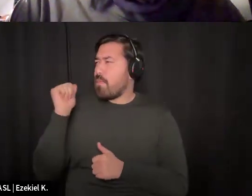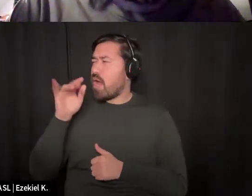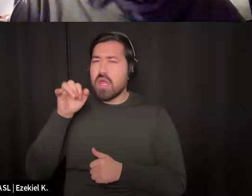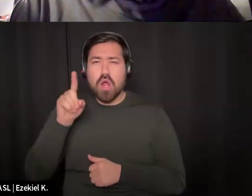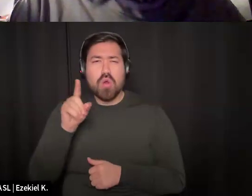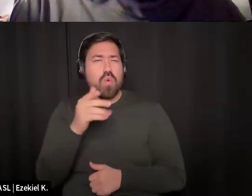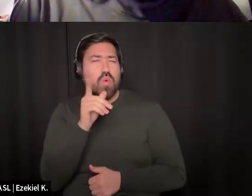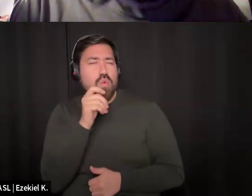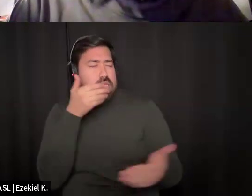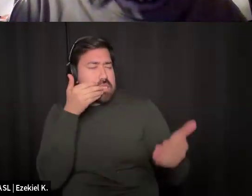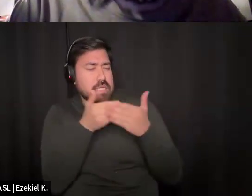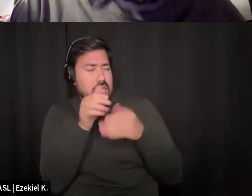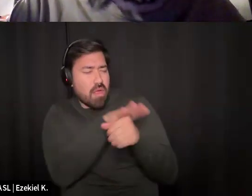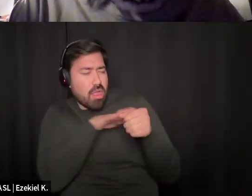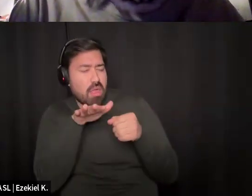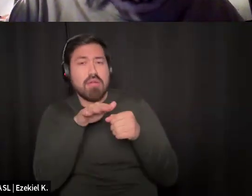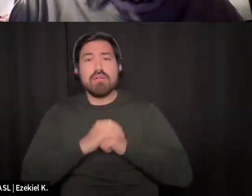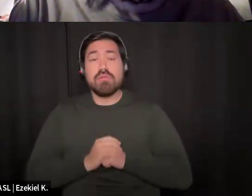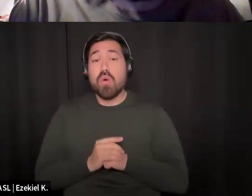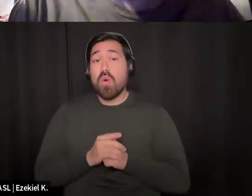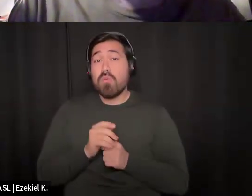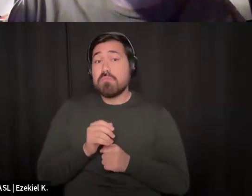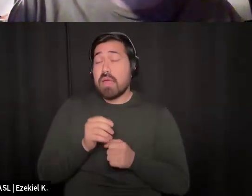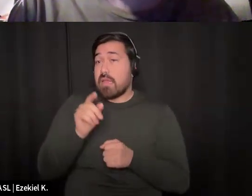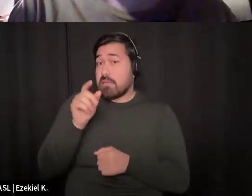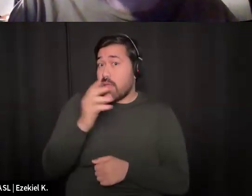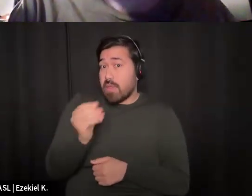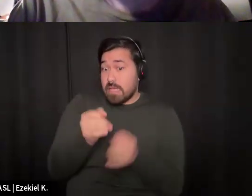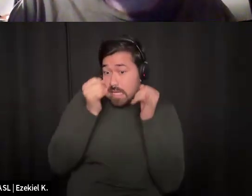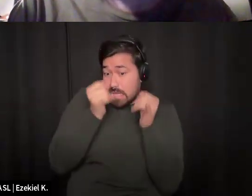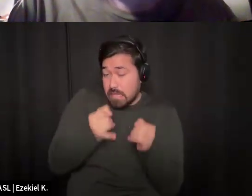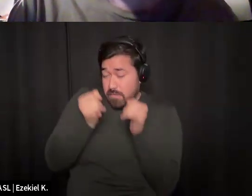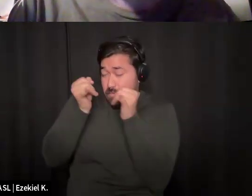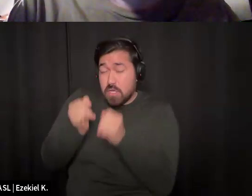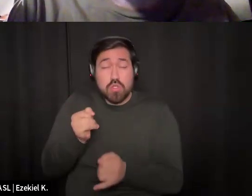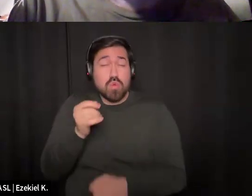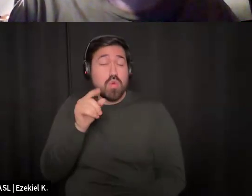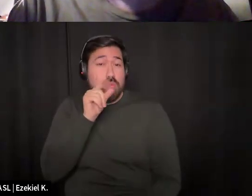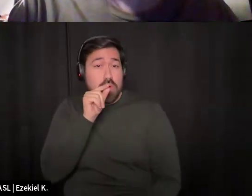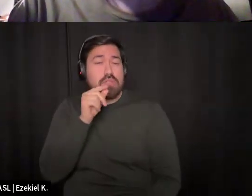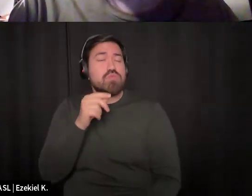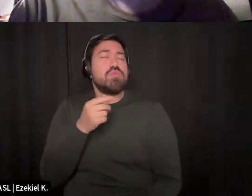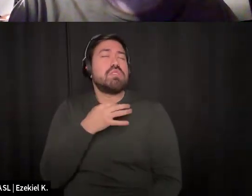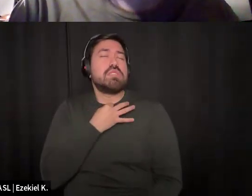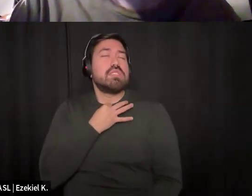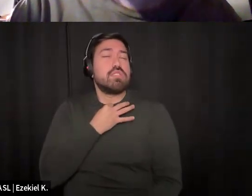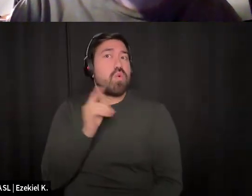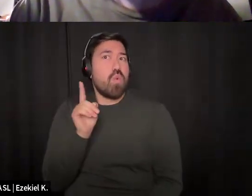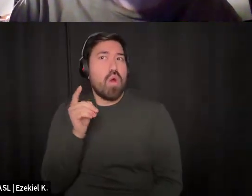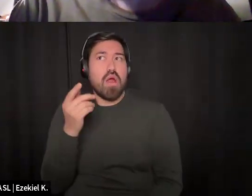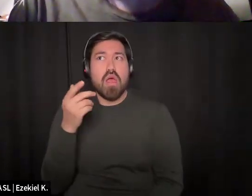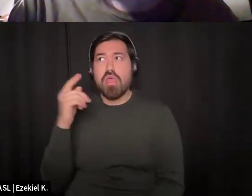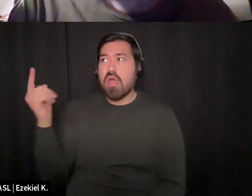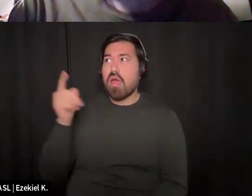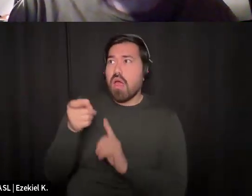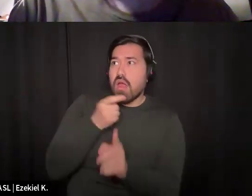is nearby, but then the individual birds, curious about where they came from,